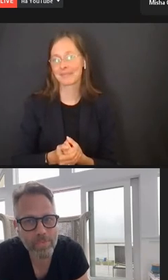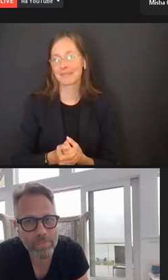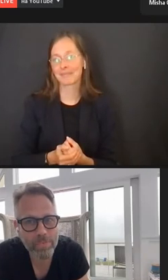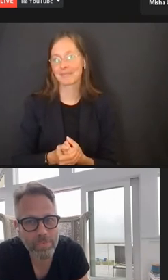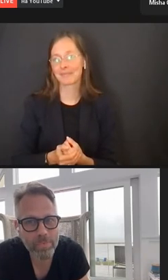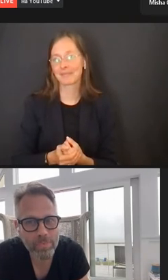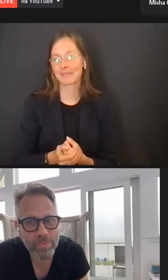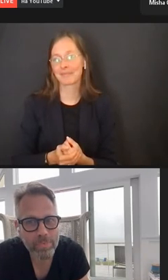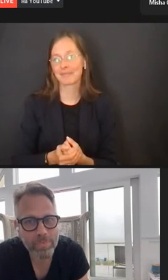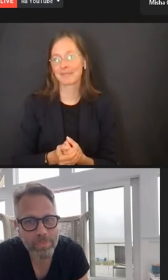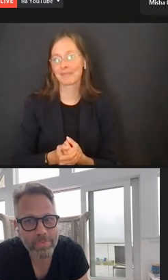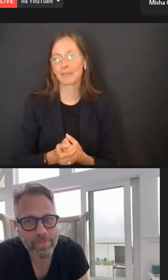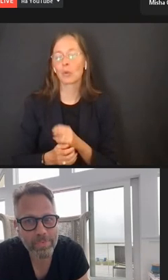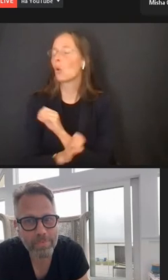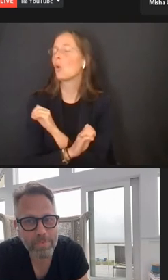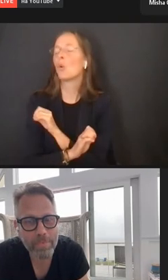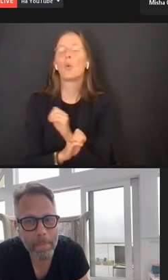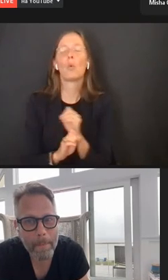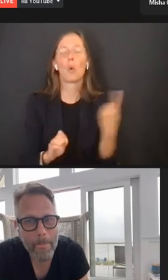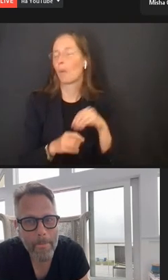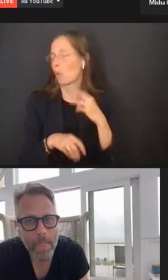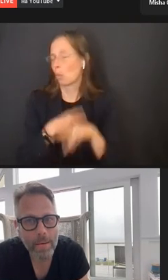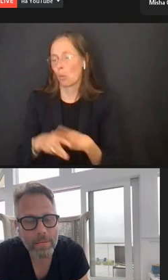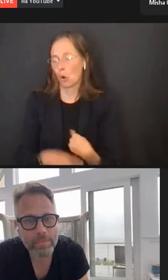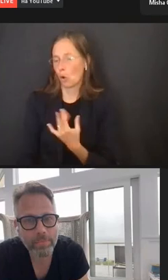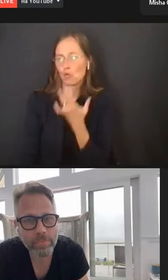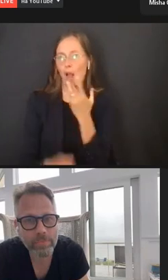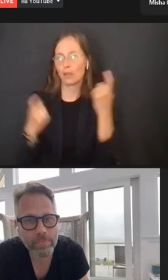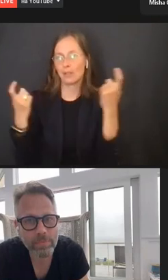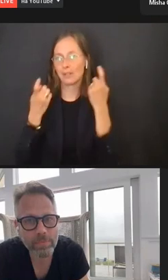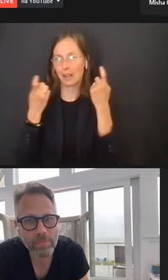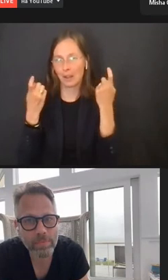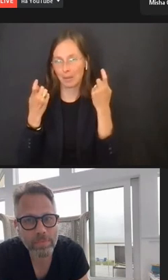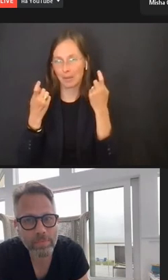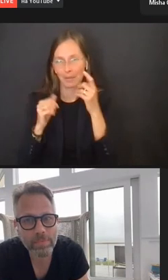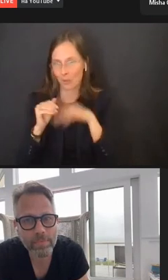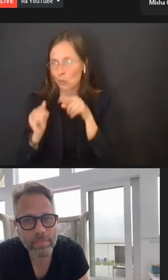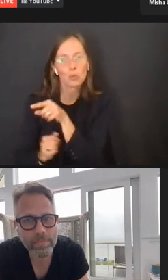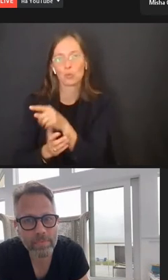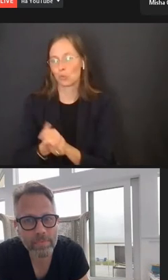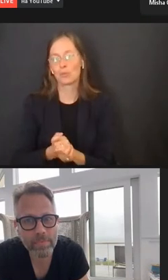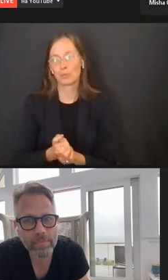there was nowhere on the planet I would have rather have been than celebrating that moment with you. And